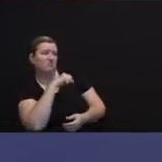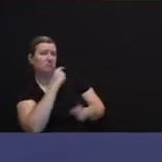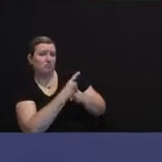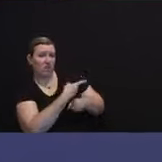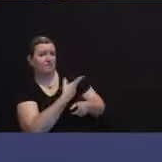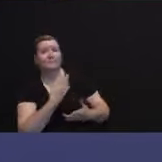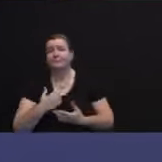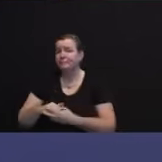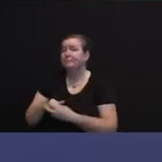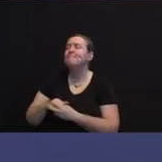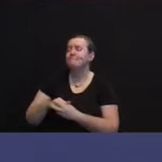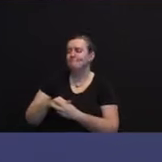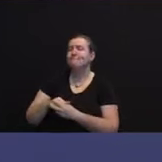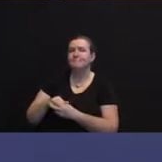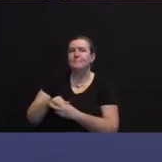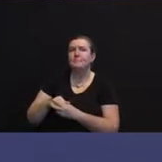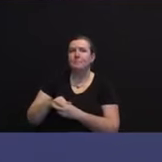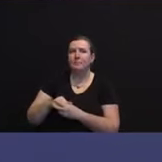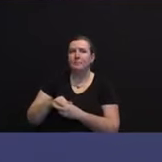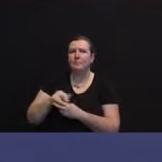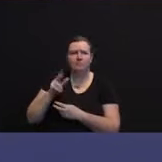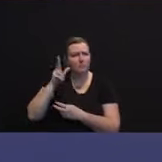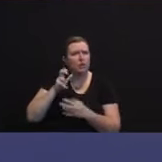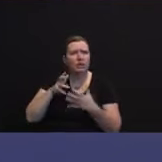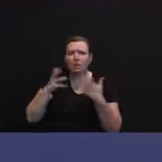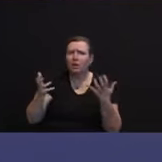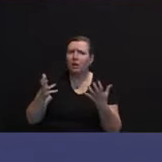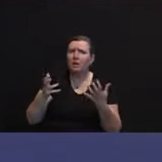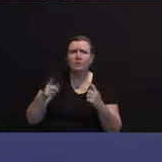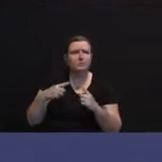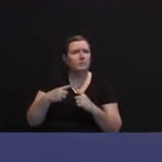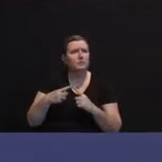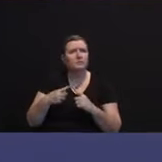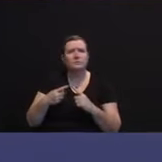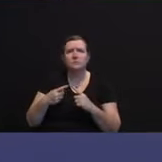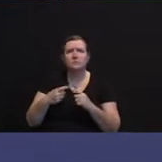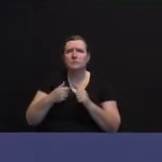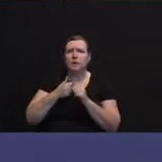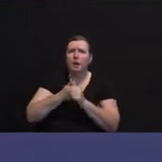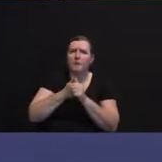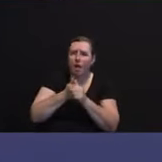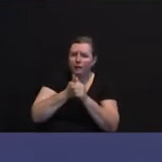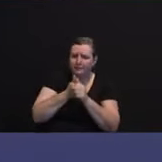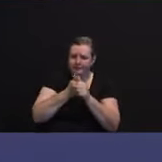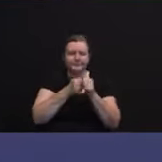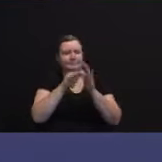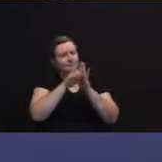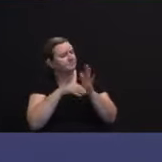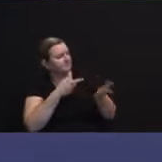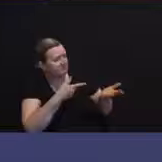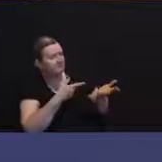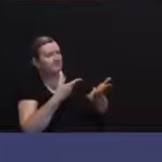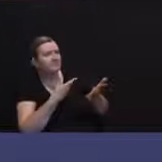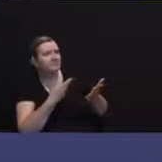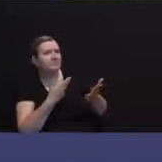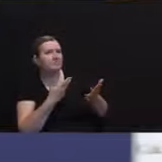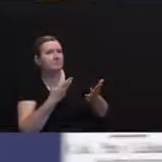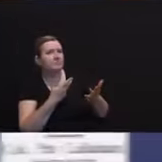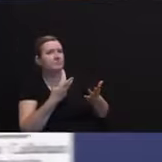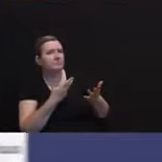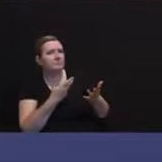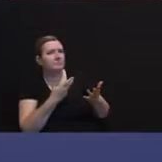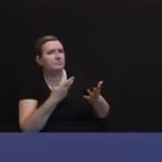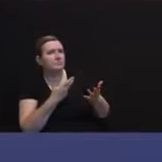because I know that's a focus on all of our parts, but you got a pretty special report that's unrelated to that today. Am I right? I do. Thank you,